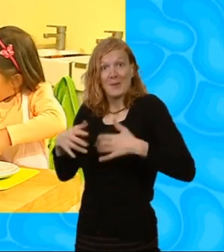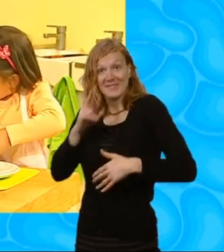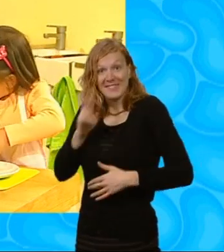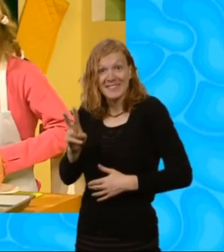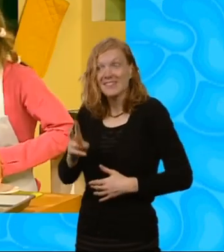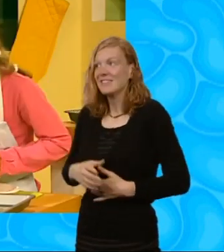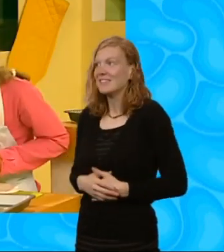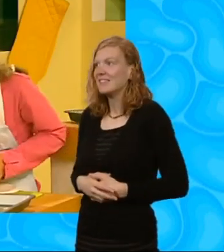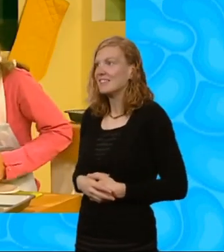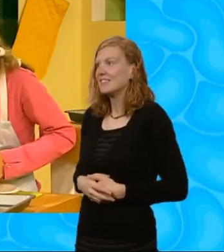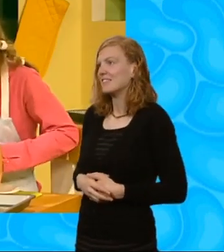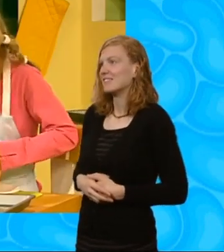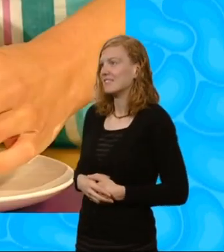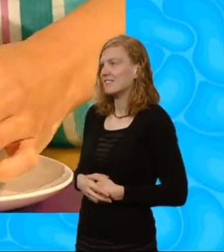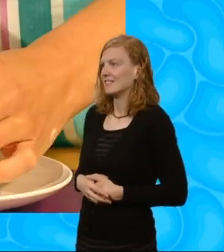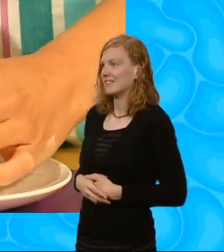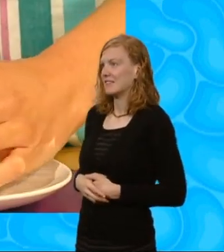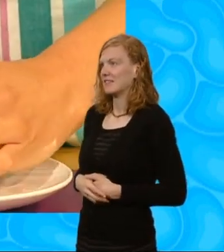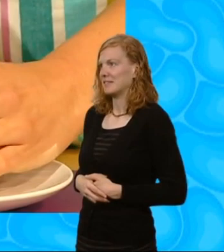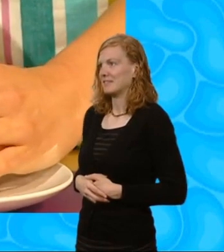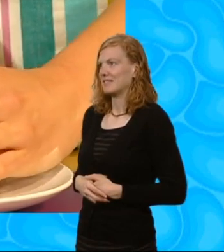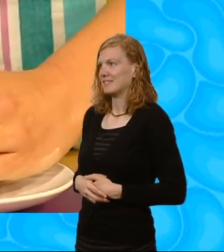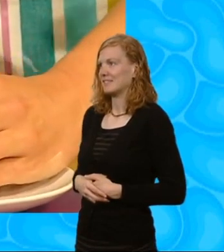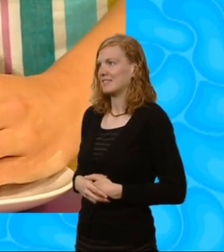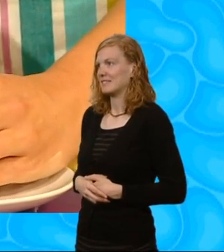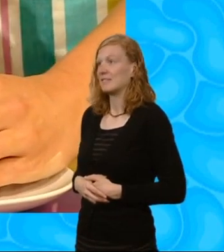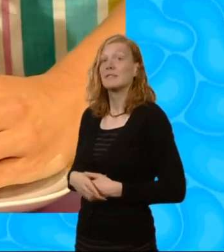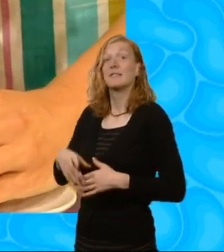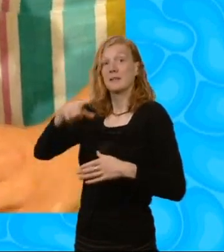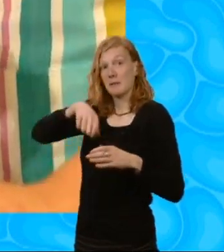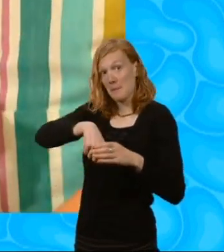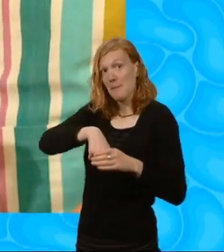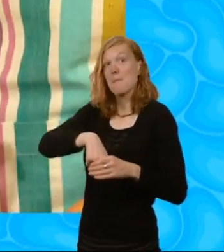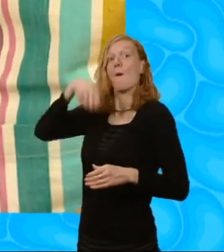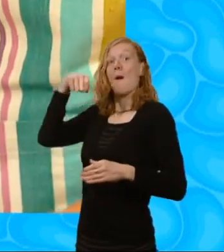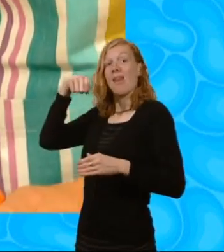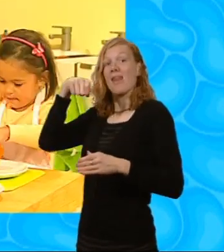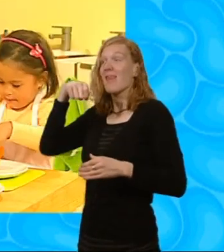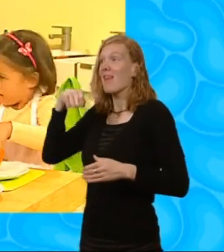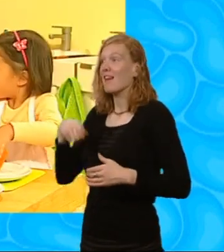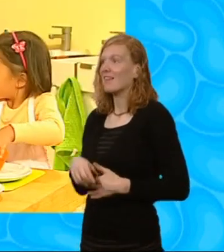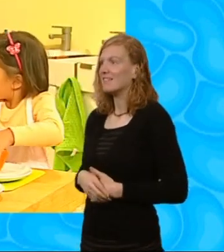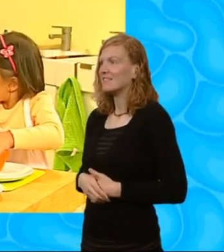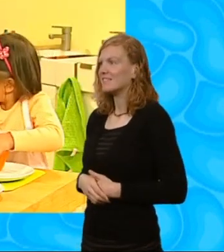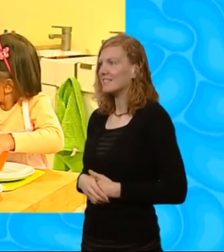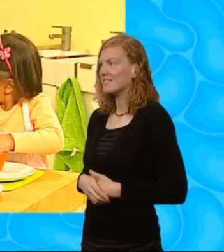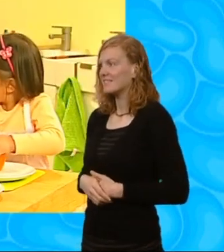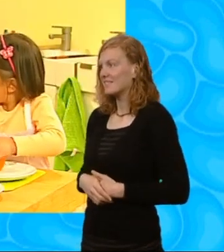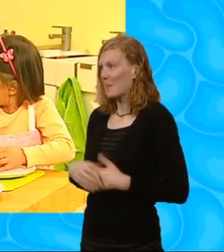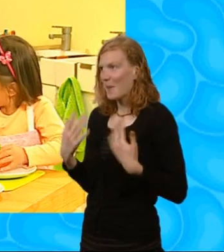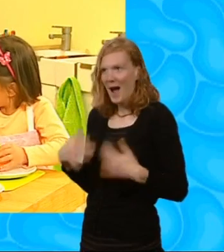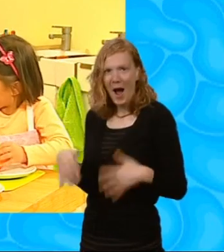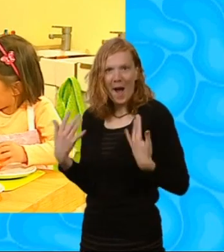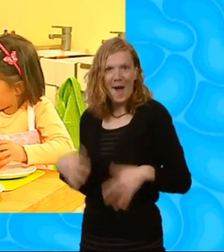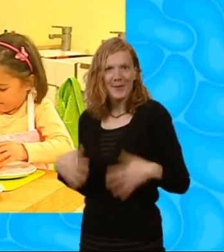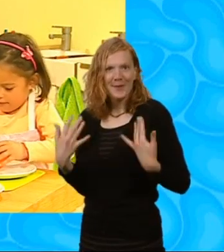Push really hard, that's it. And then pull this little part out like that. Ooh! Wow!